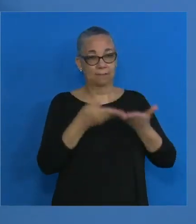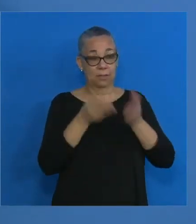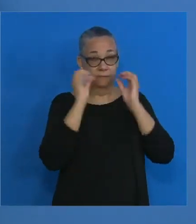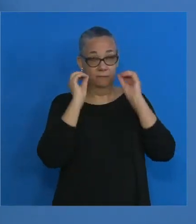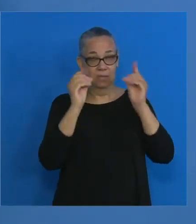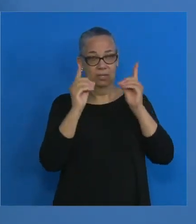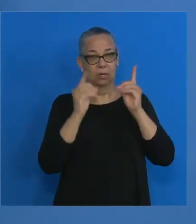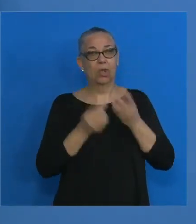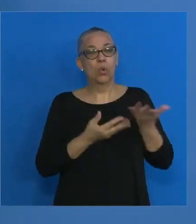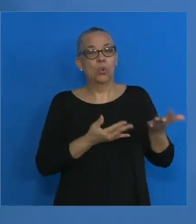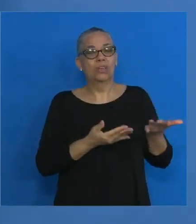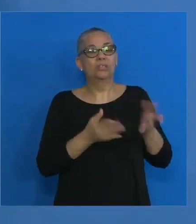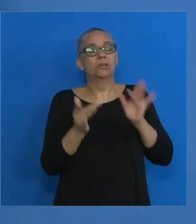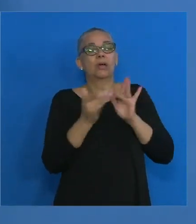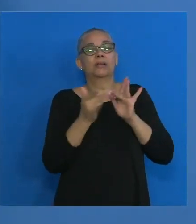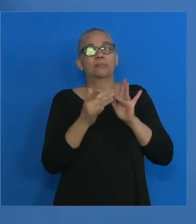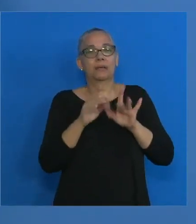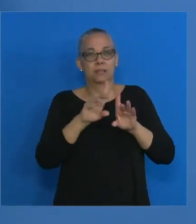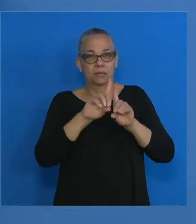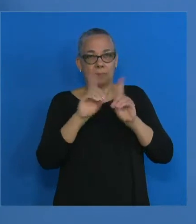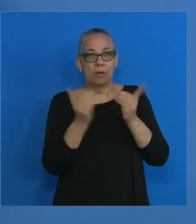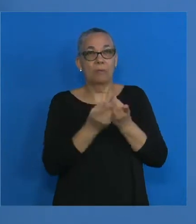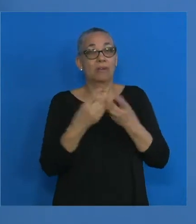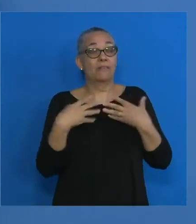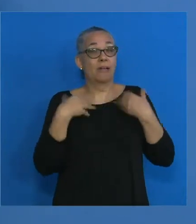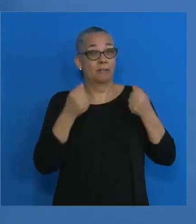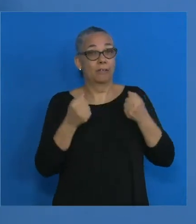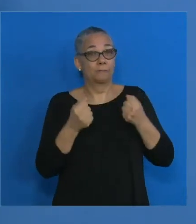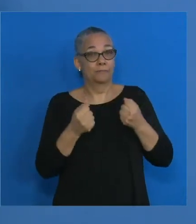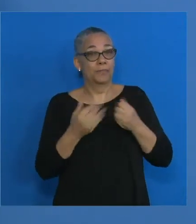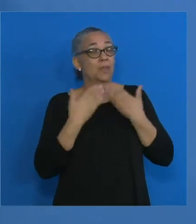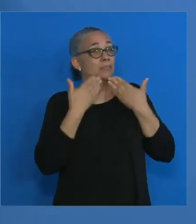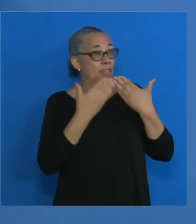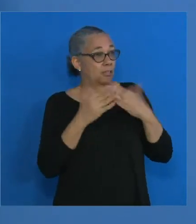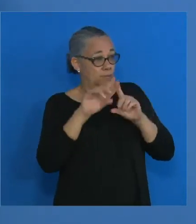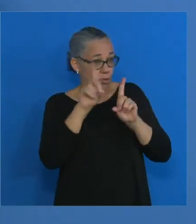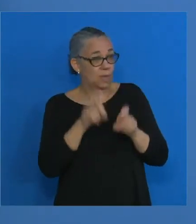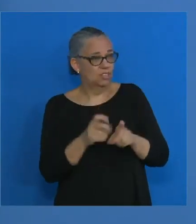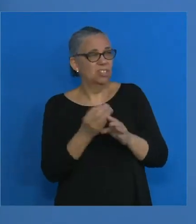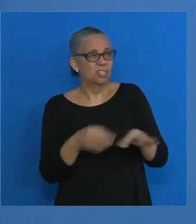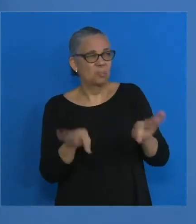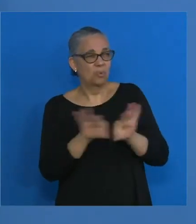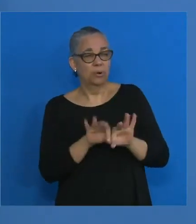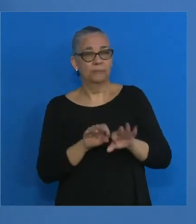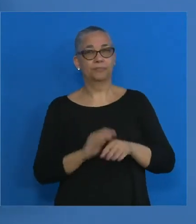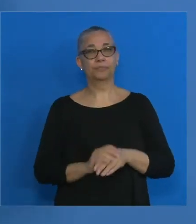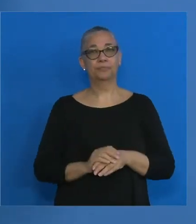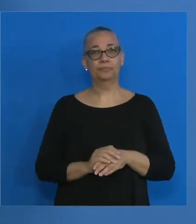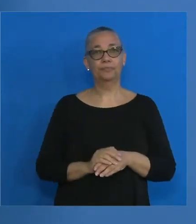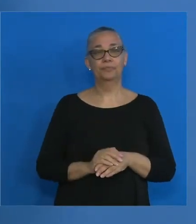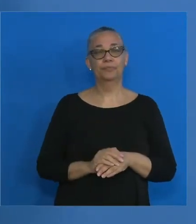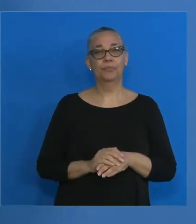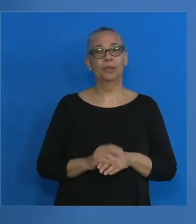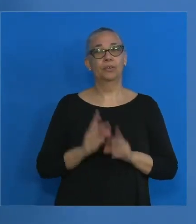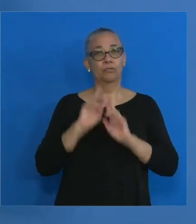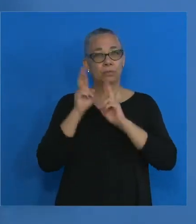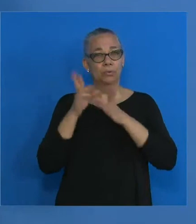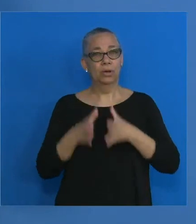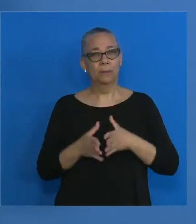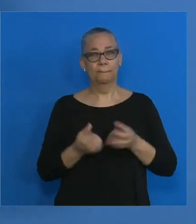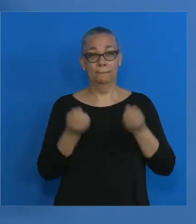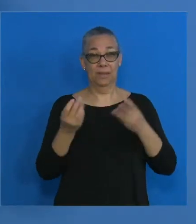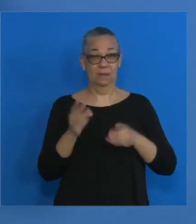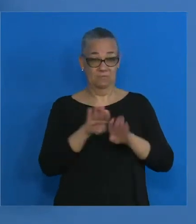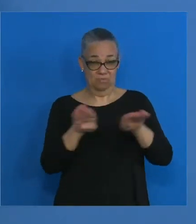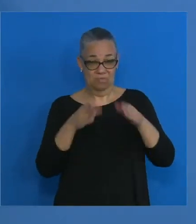the Department of Health. Thank you. Some grandparents Thank will be you for happy. that question. That's important. Many Bermudians are rightfully worried about a potential